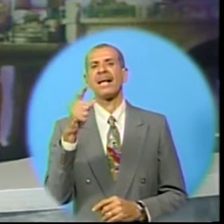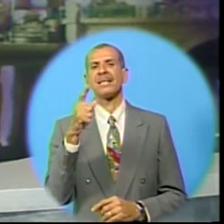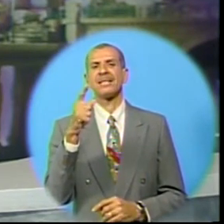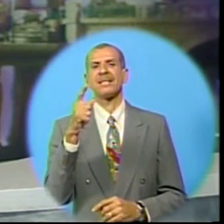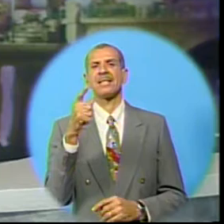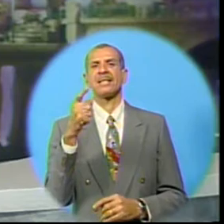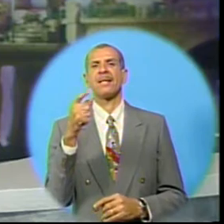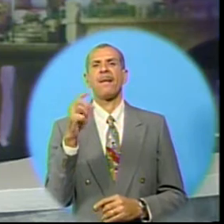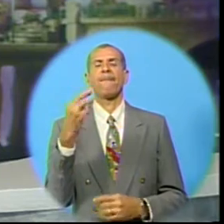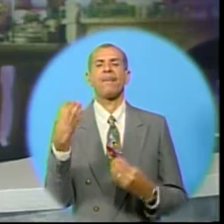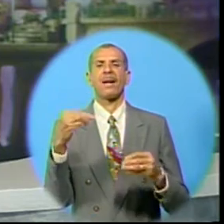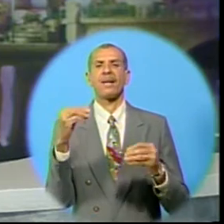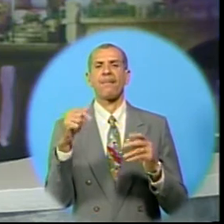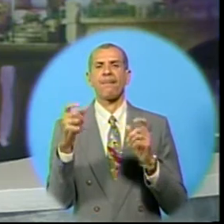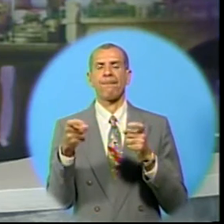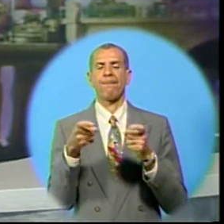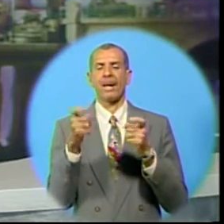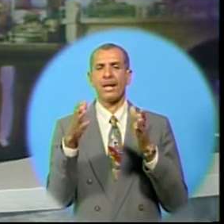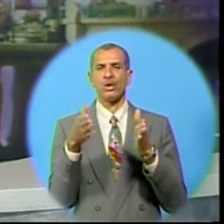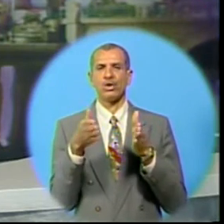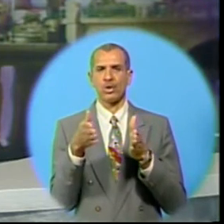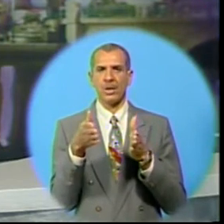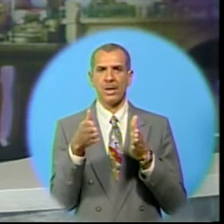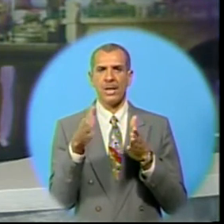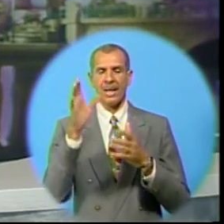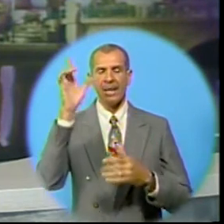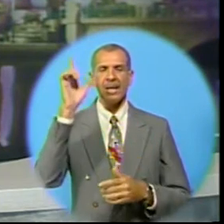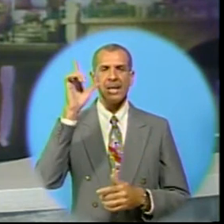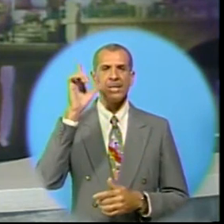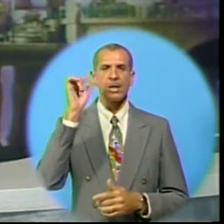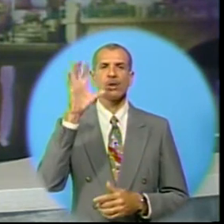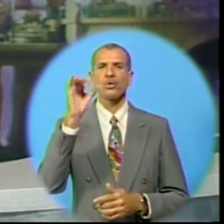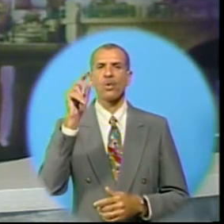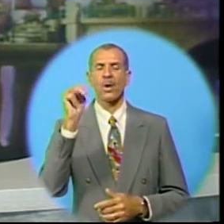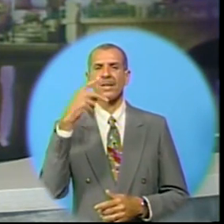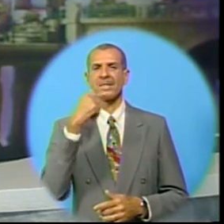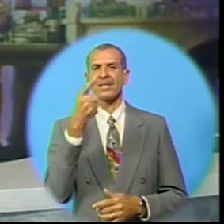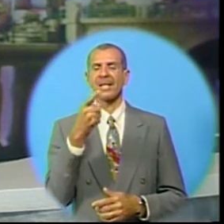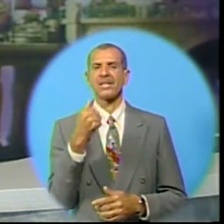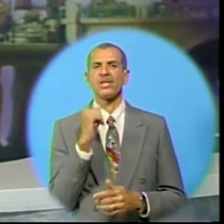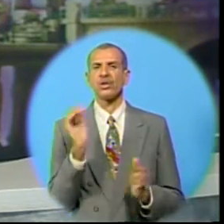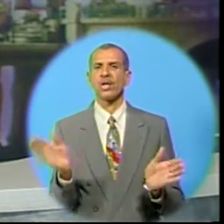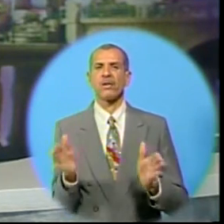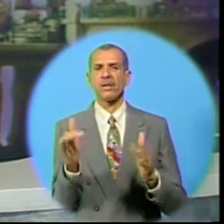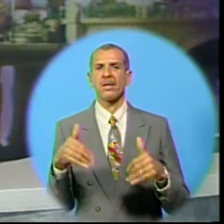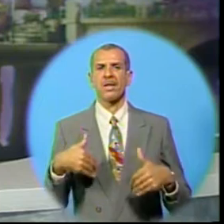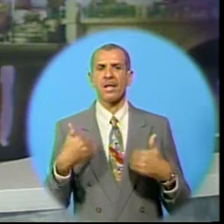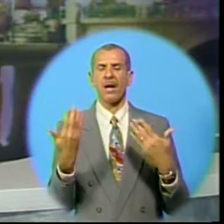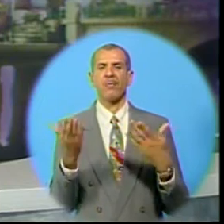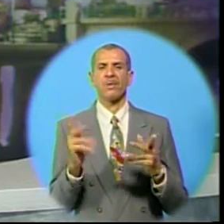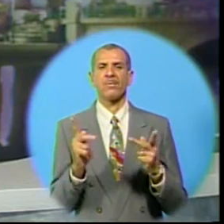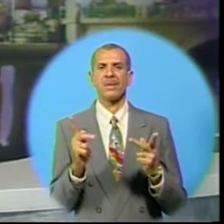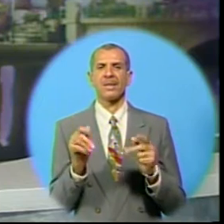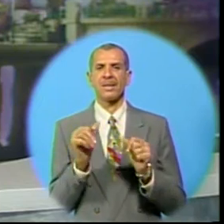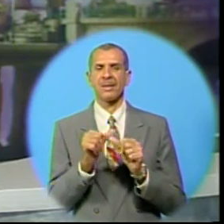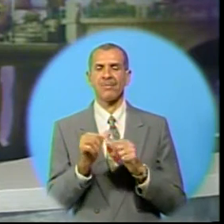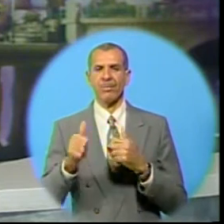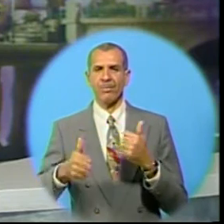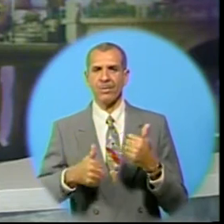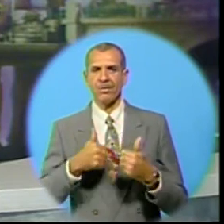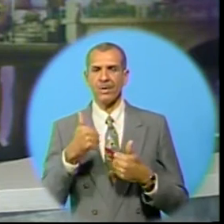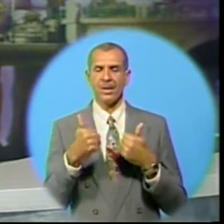competition is one of the most looked forward to events on the crop over calendar, and she's encouraging the young Calypsonians to keep